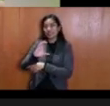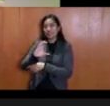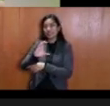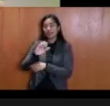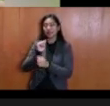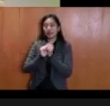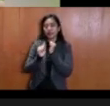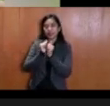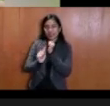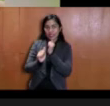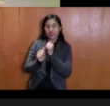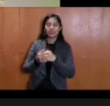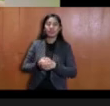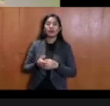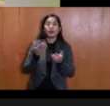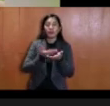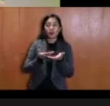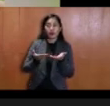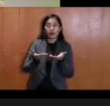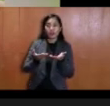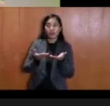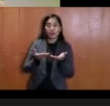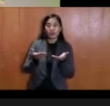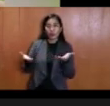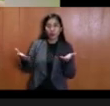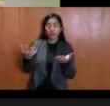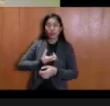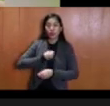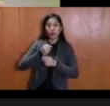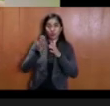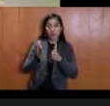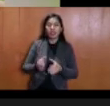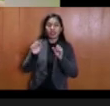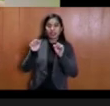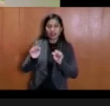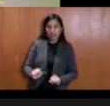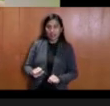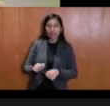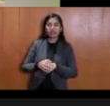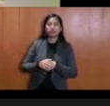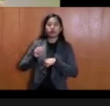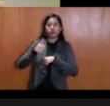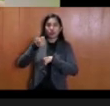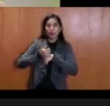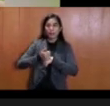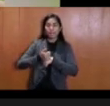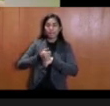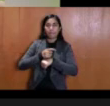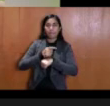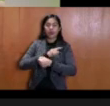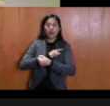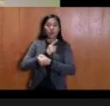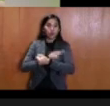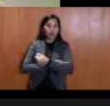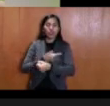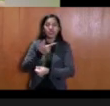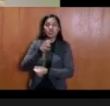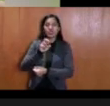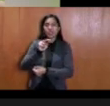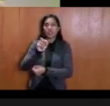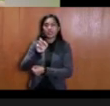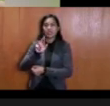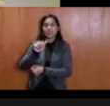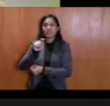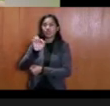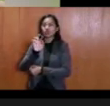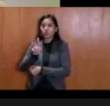wherein the property owner can lease the rooftop for a power generator. The power generator now can serve the